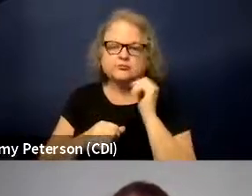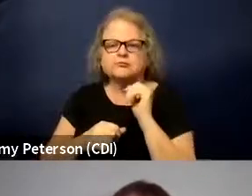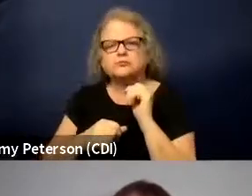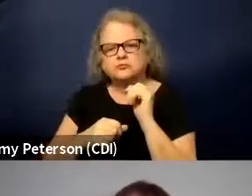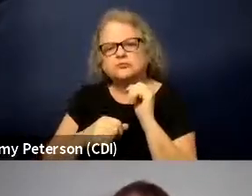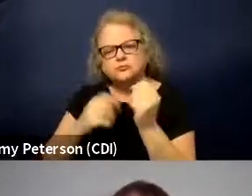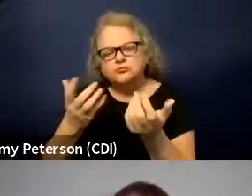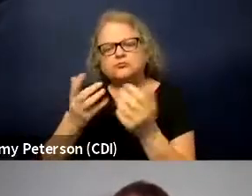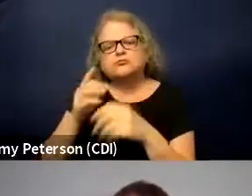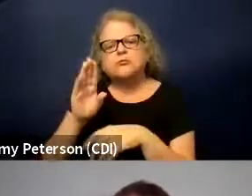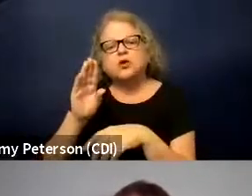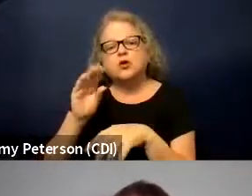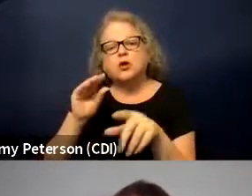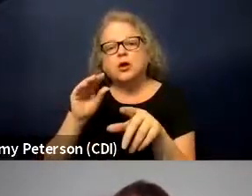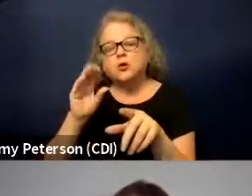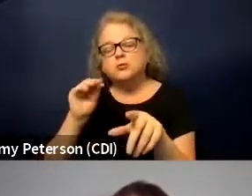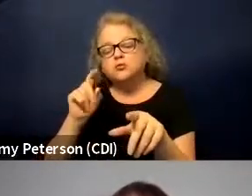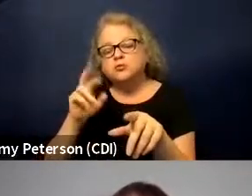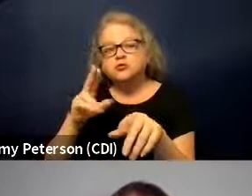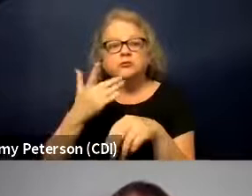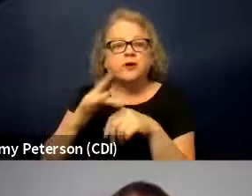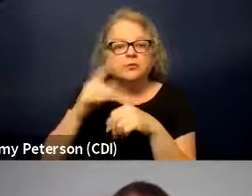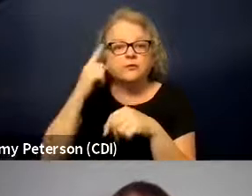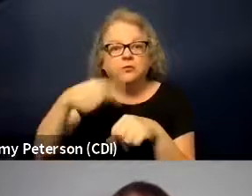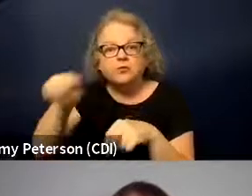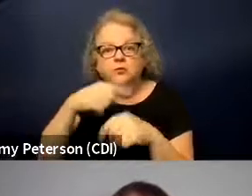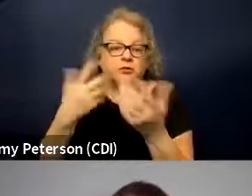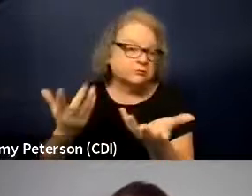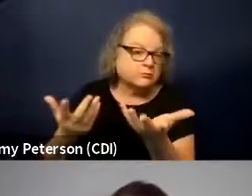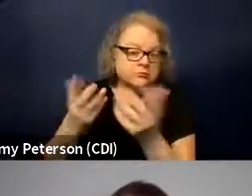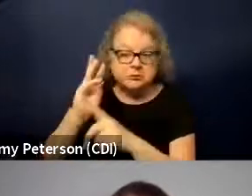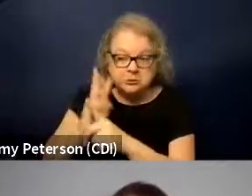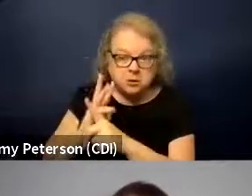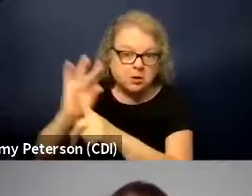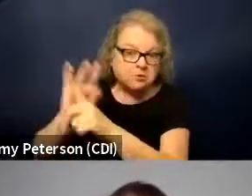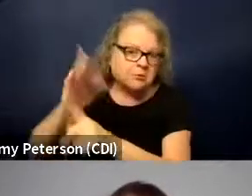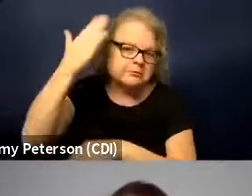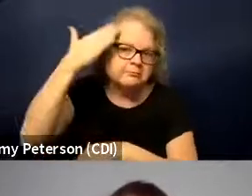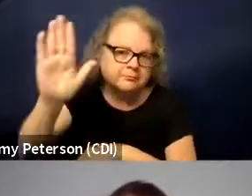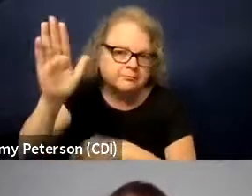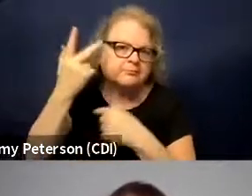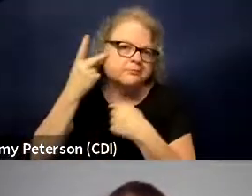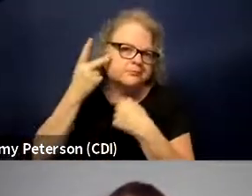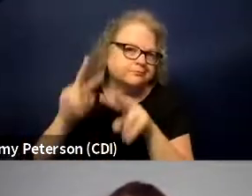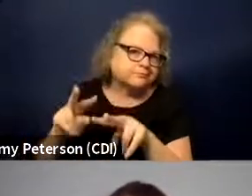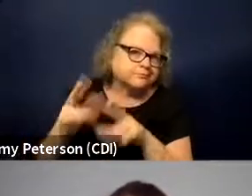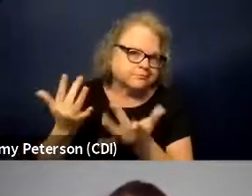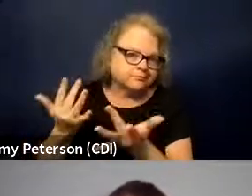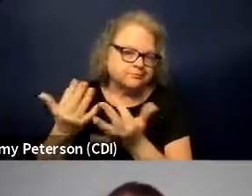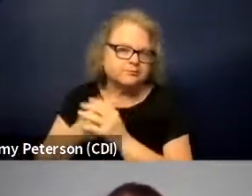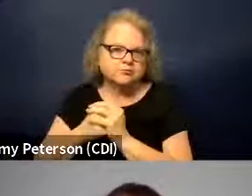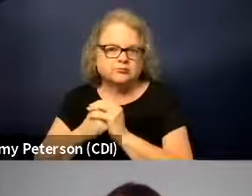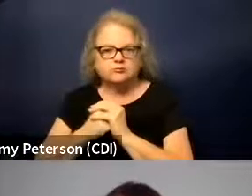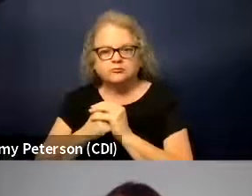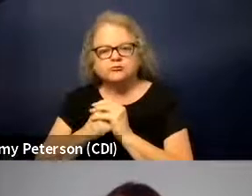are looking at that data now. FDA has said they plan to release their